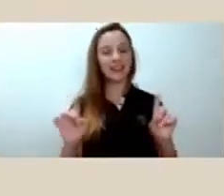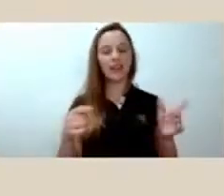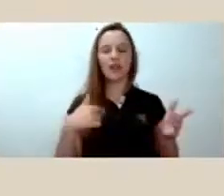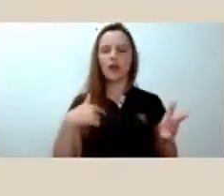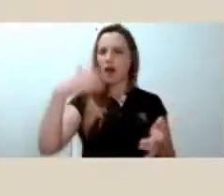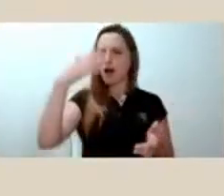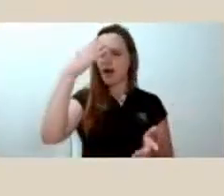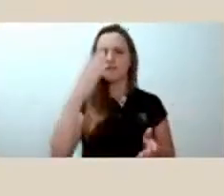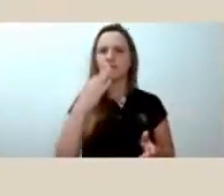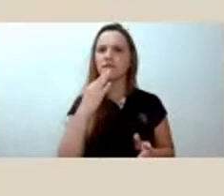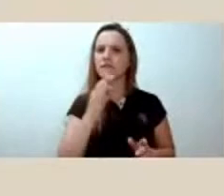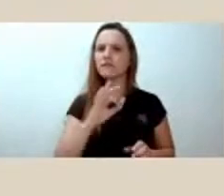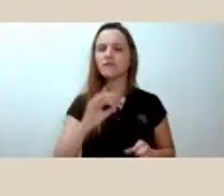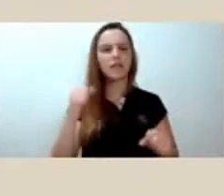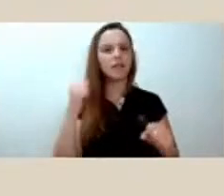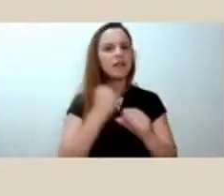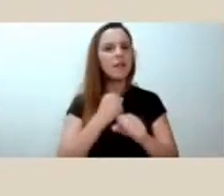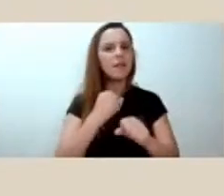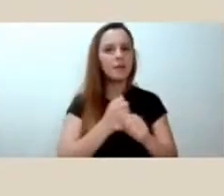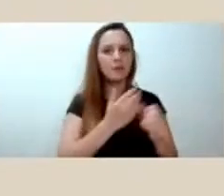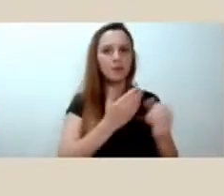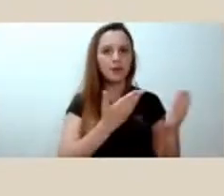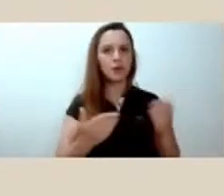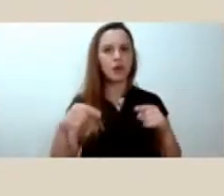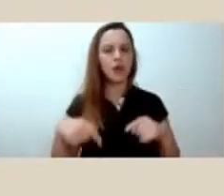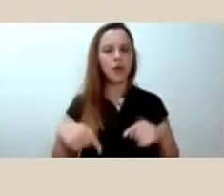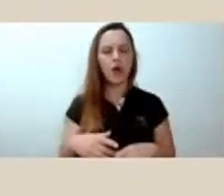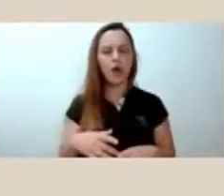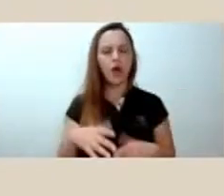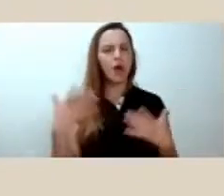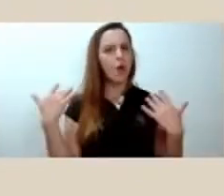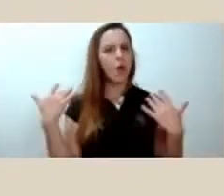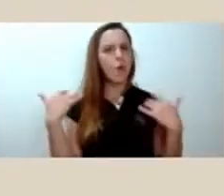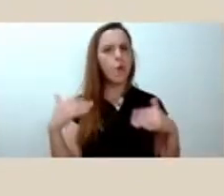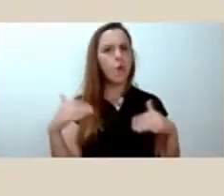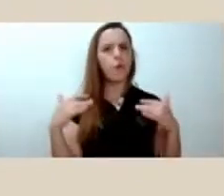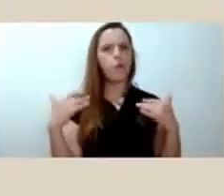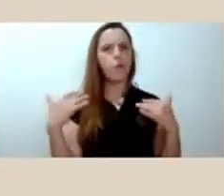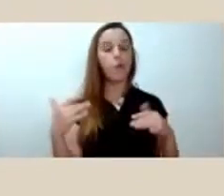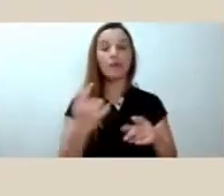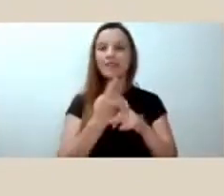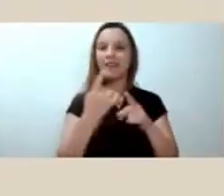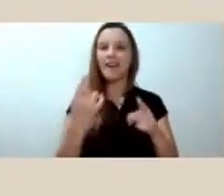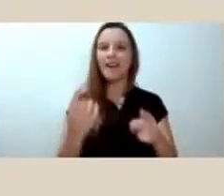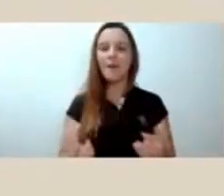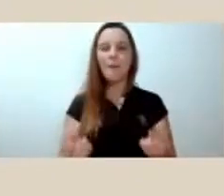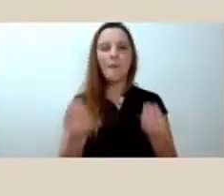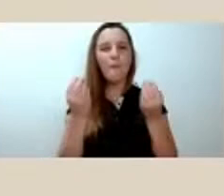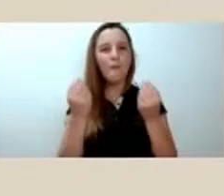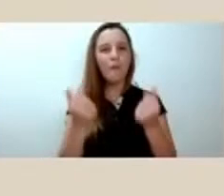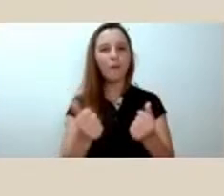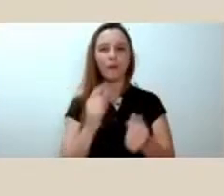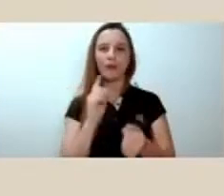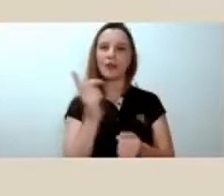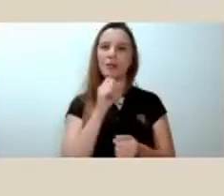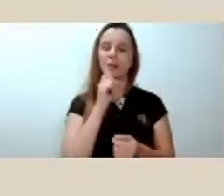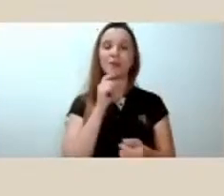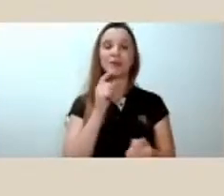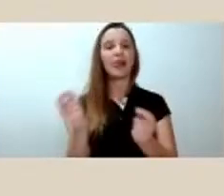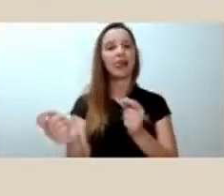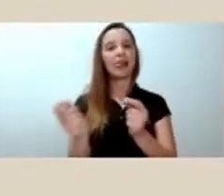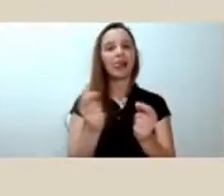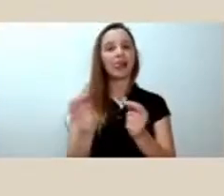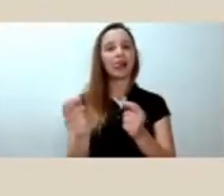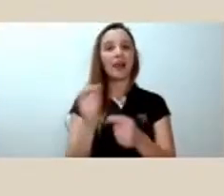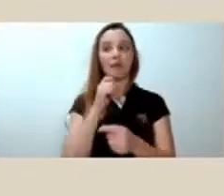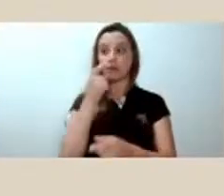os trabalhos que foram aqui apresentados, porque é sempre muito bom nós podermos dialogar entre